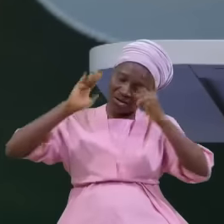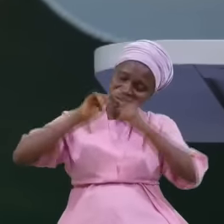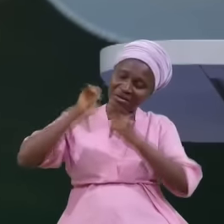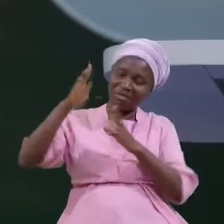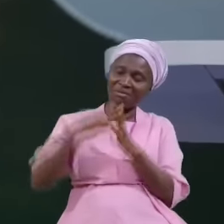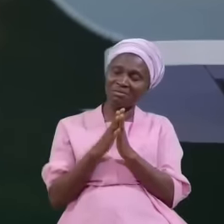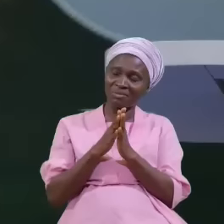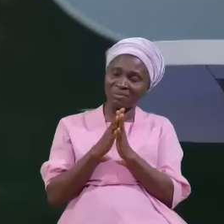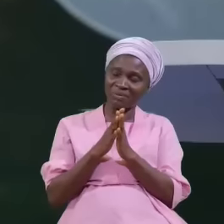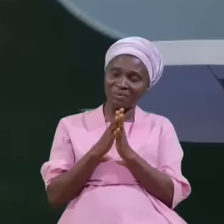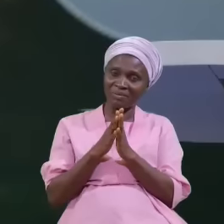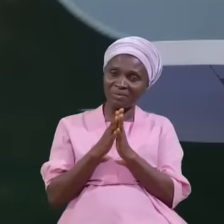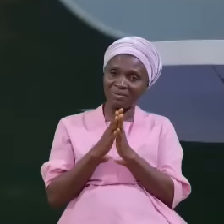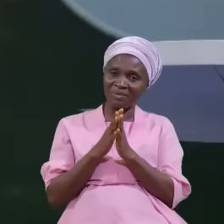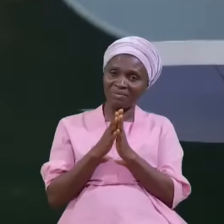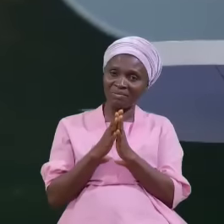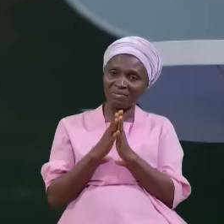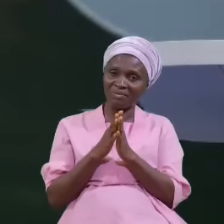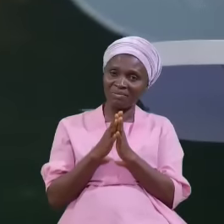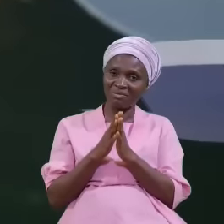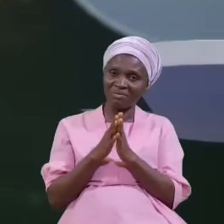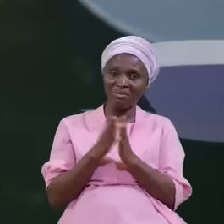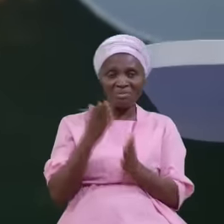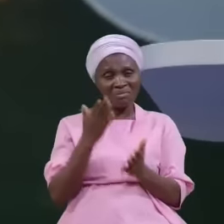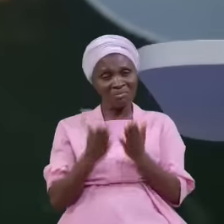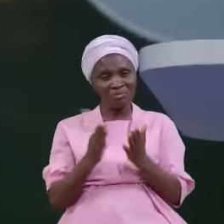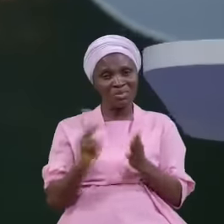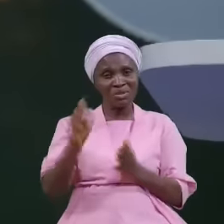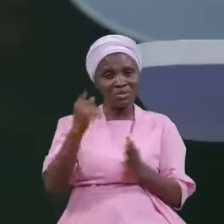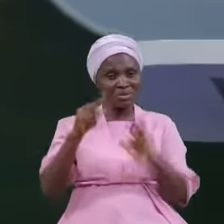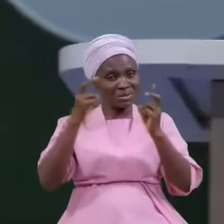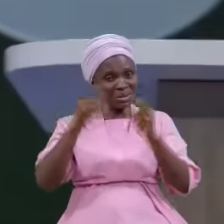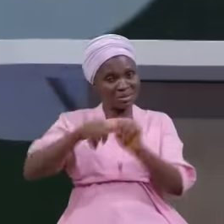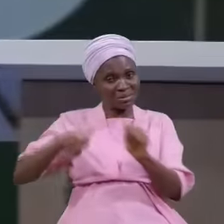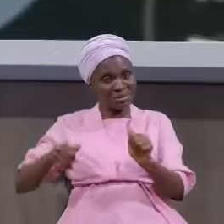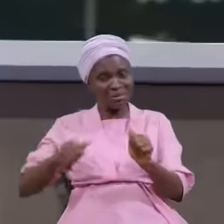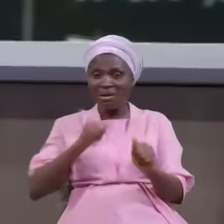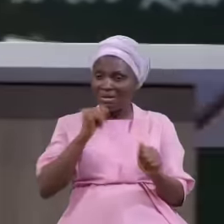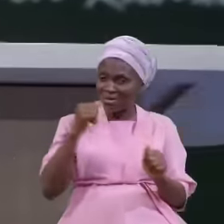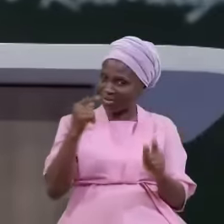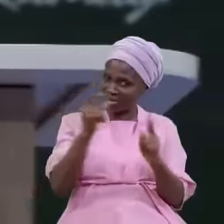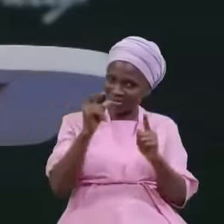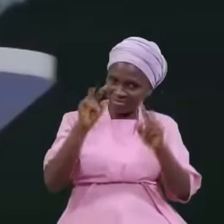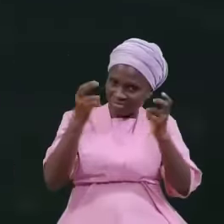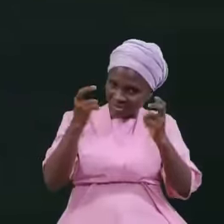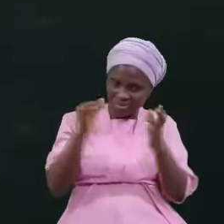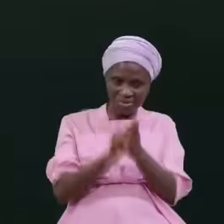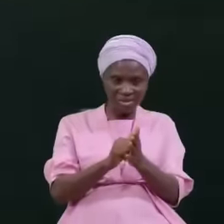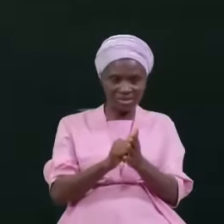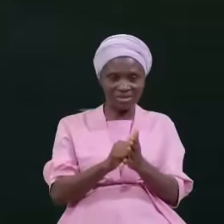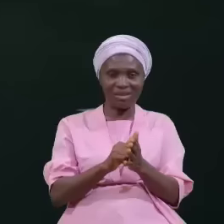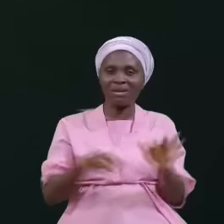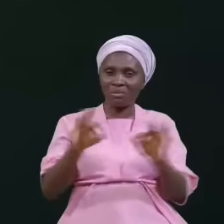the title backslider or not, it's not the title that matters. It's the life of shame,